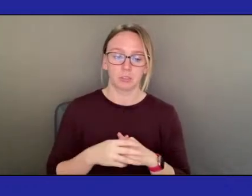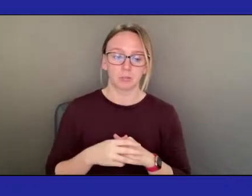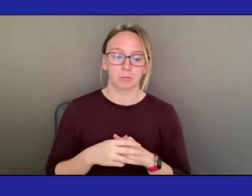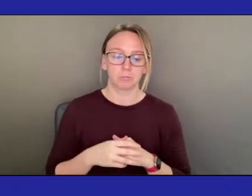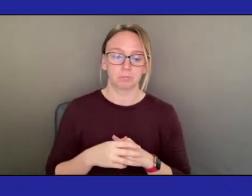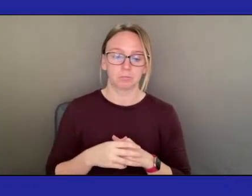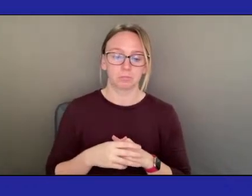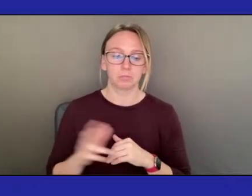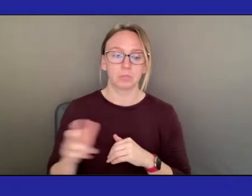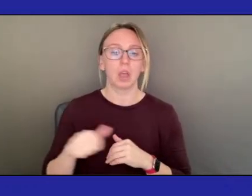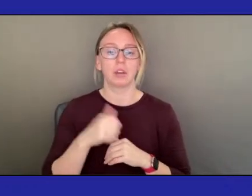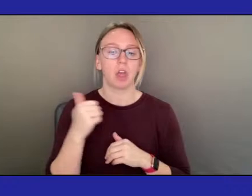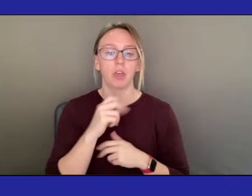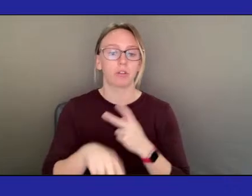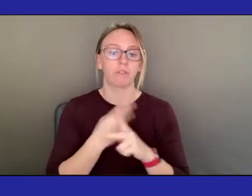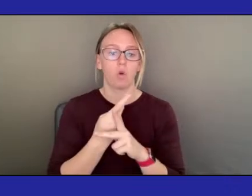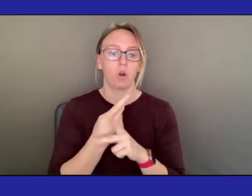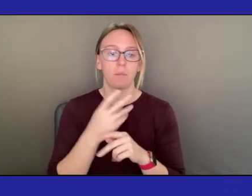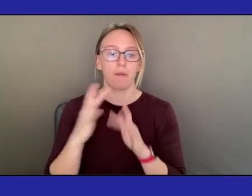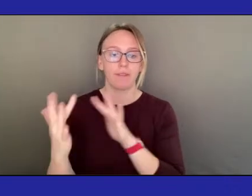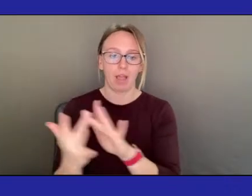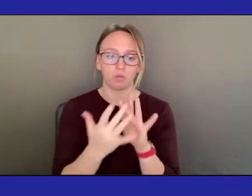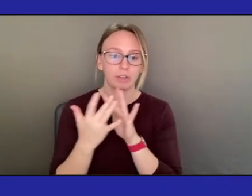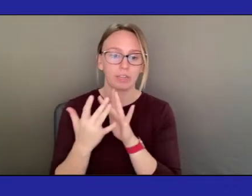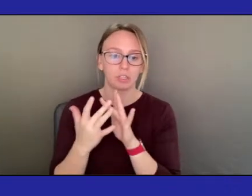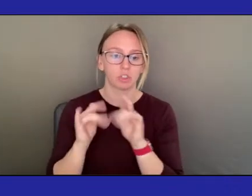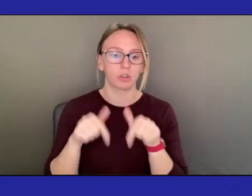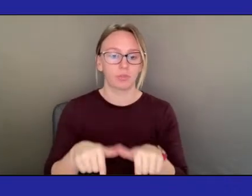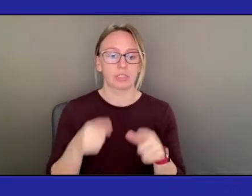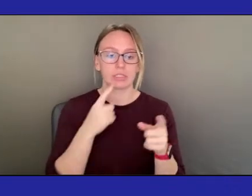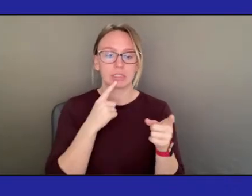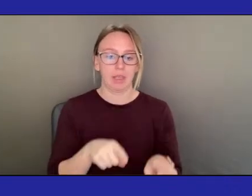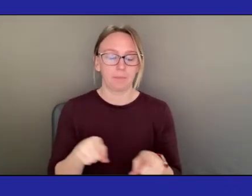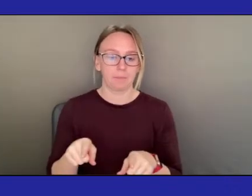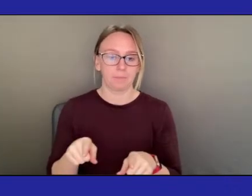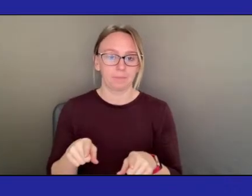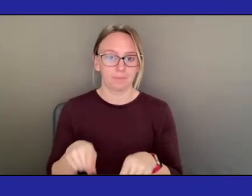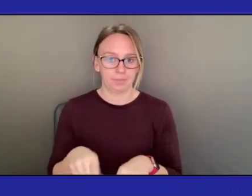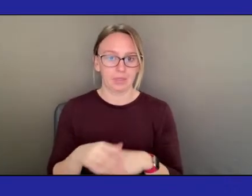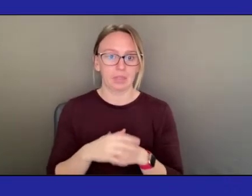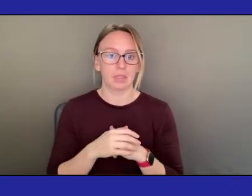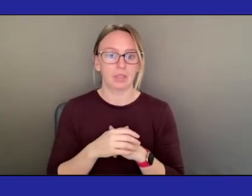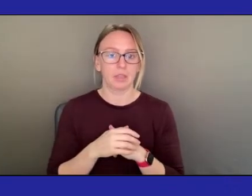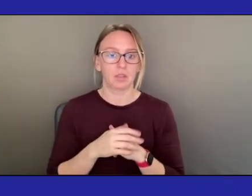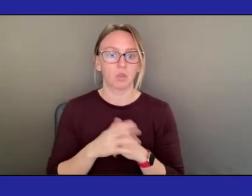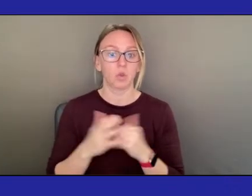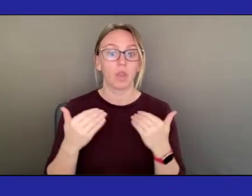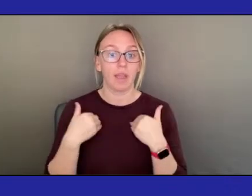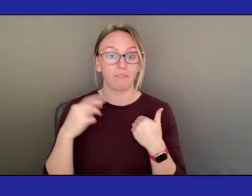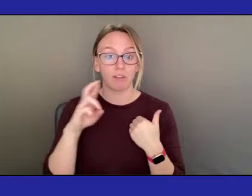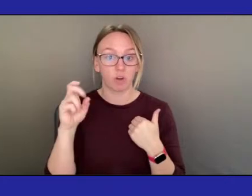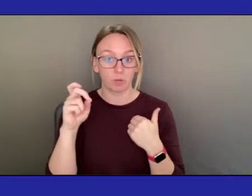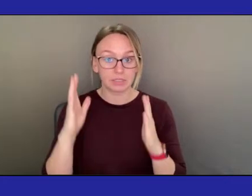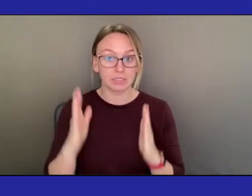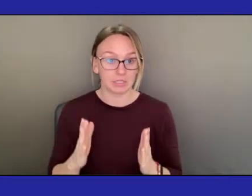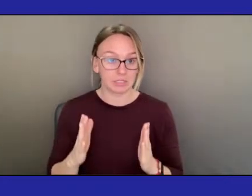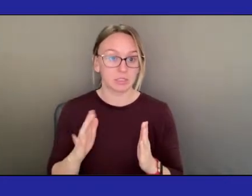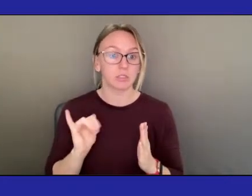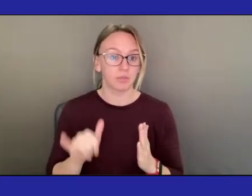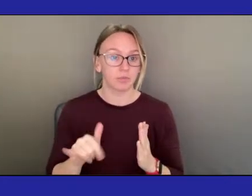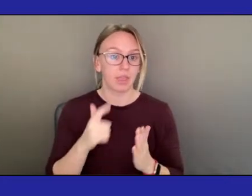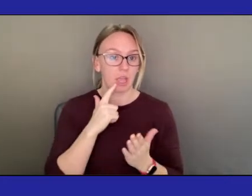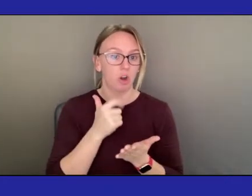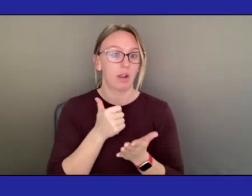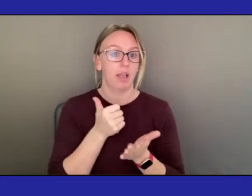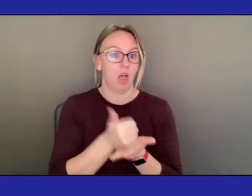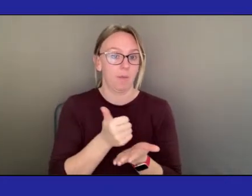another form of outreach that is happening. We have the pharmacists who are helping with management, and